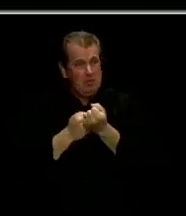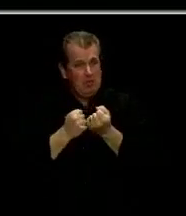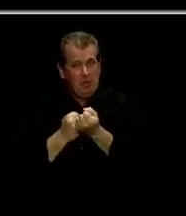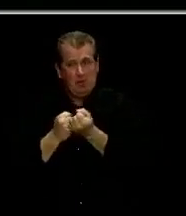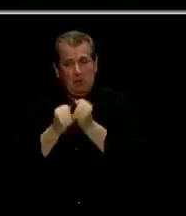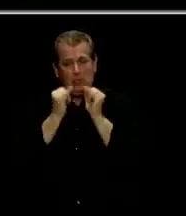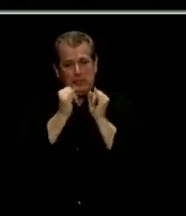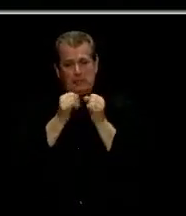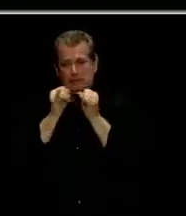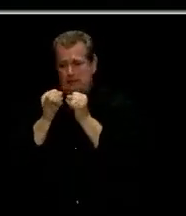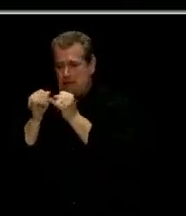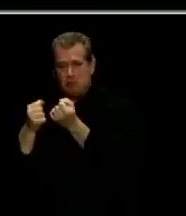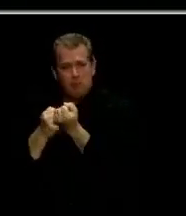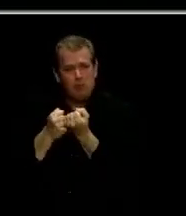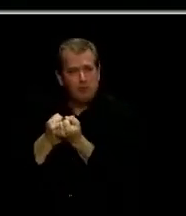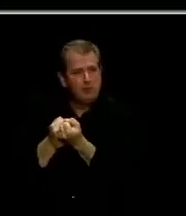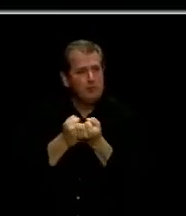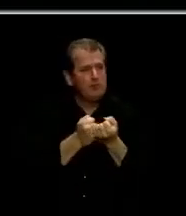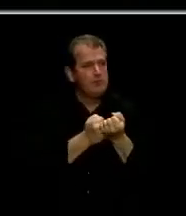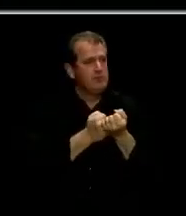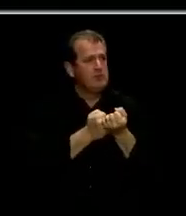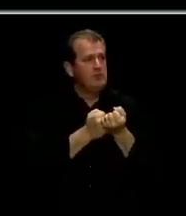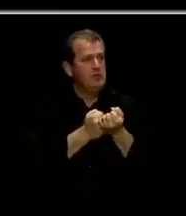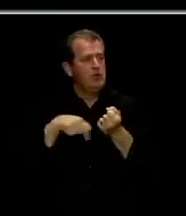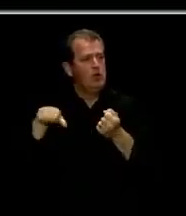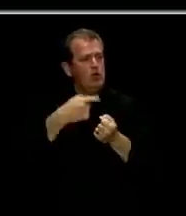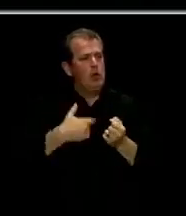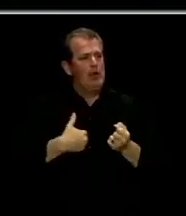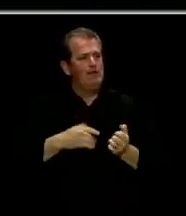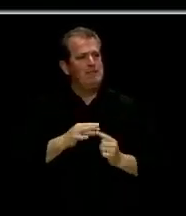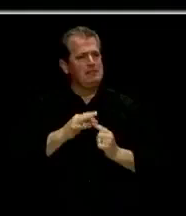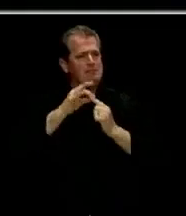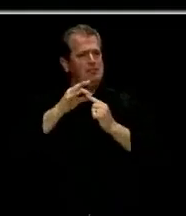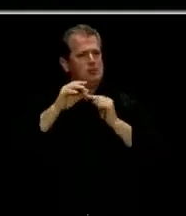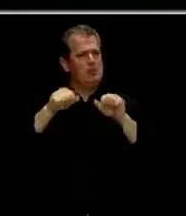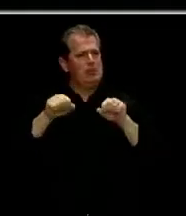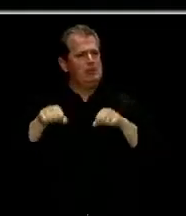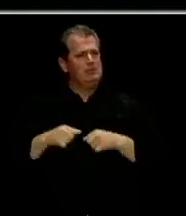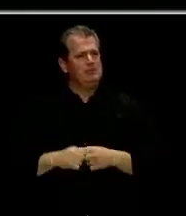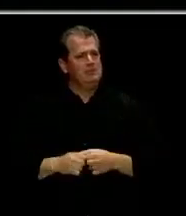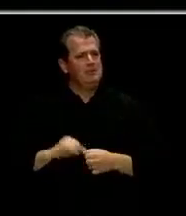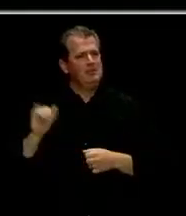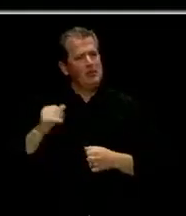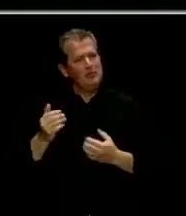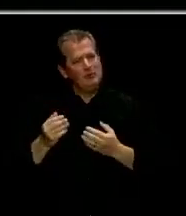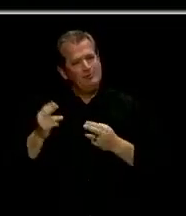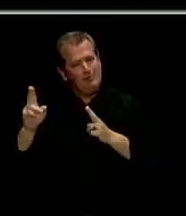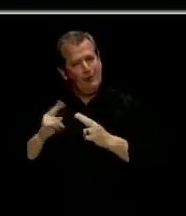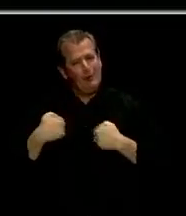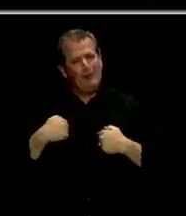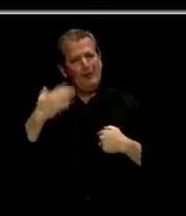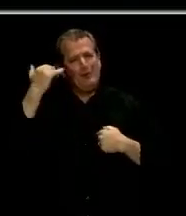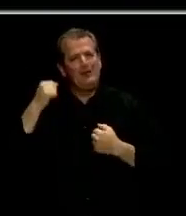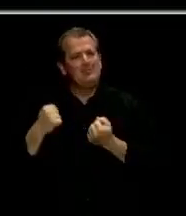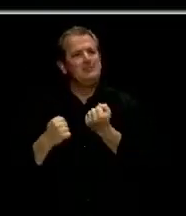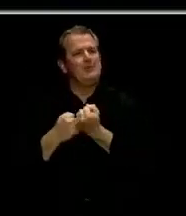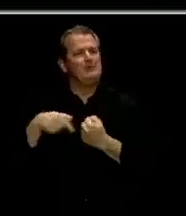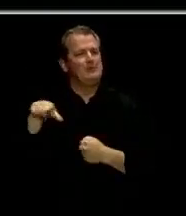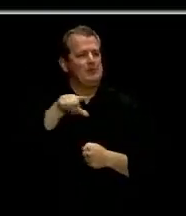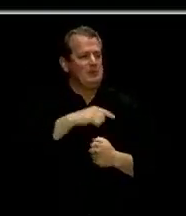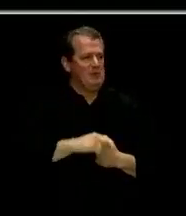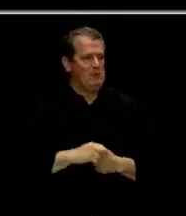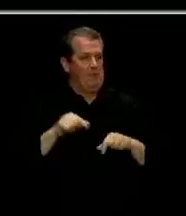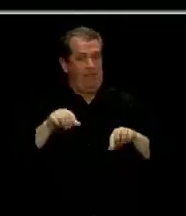with unique abilities. It's also an honor to have sponsored this appropriation. And the